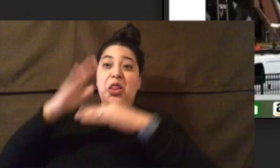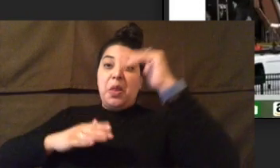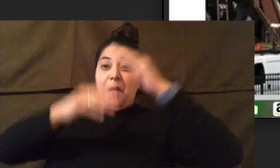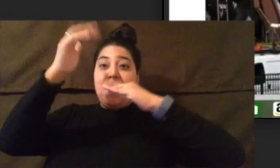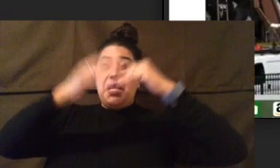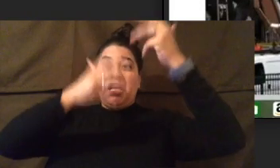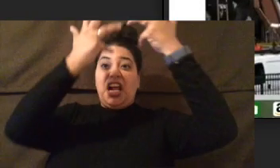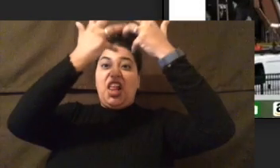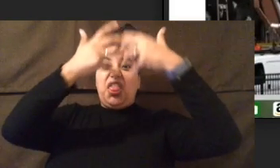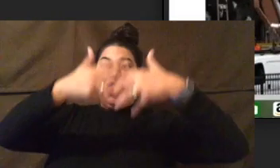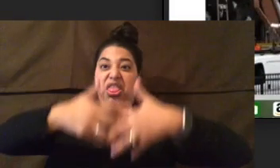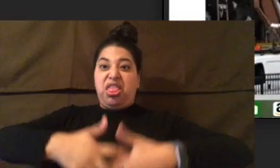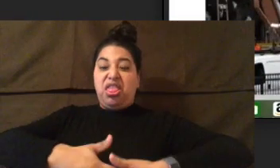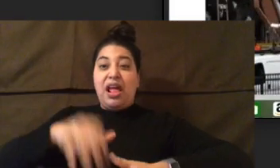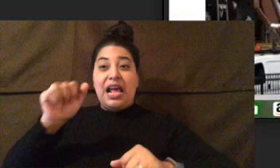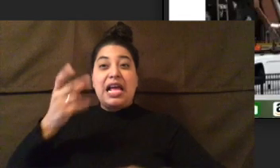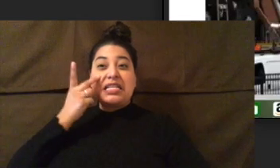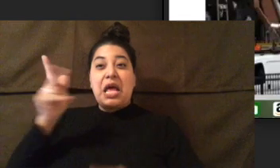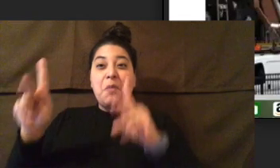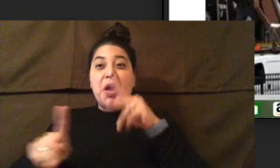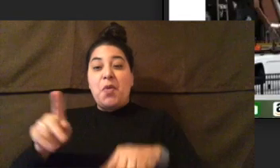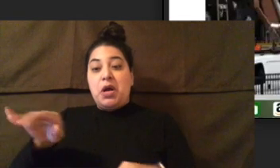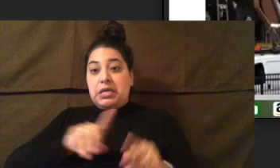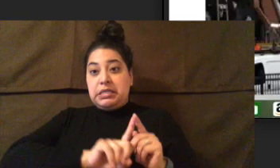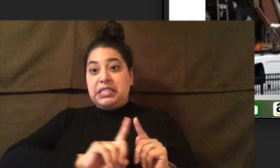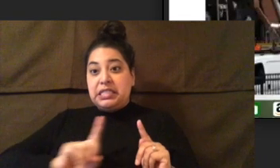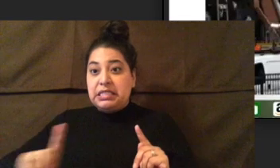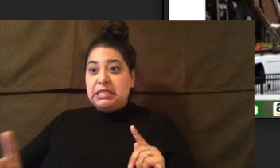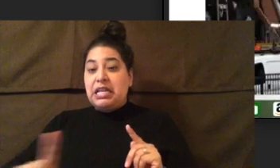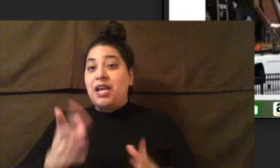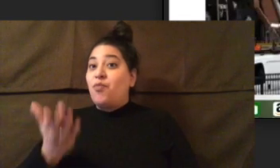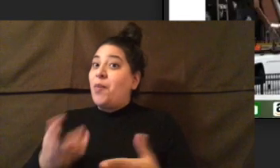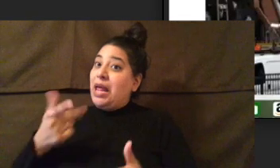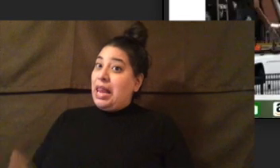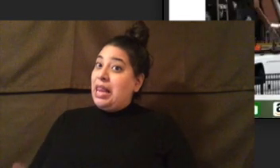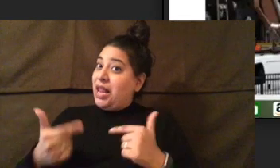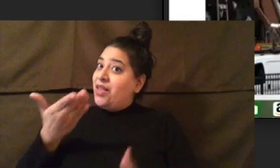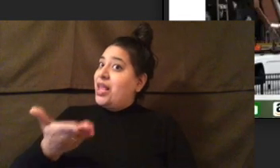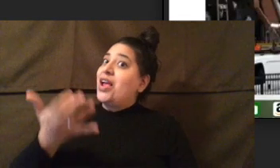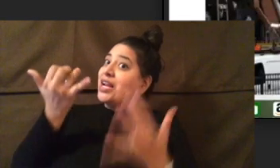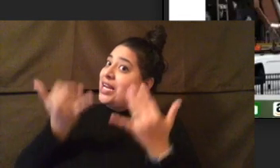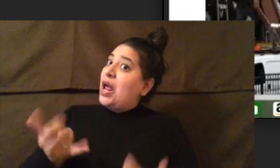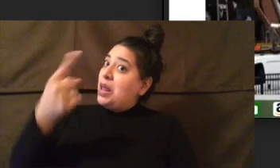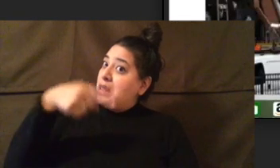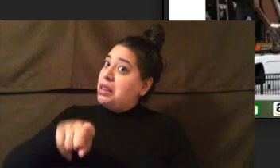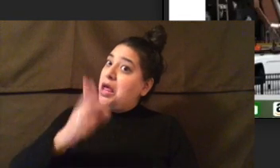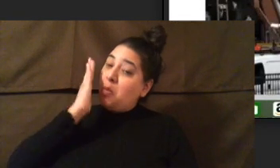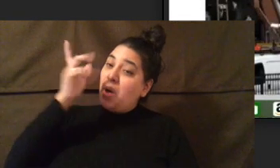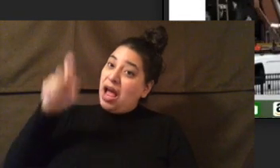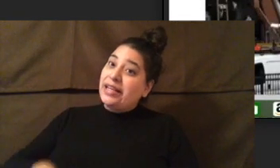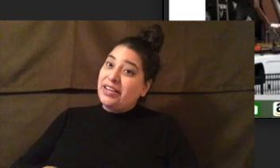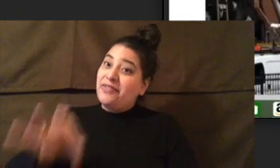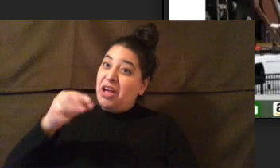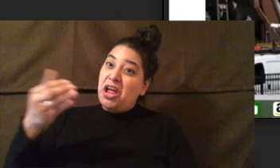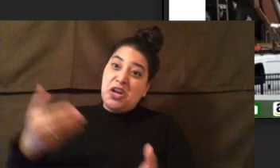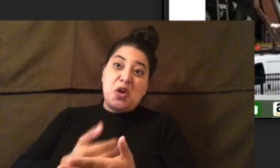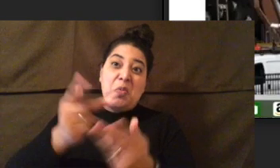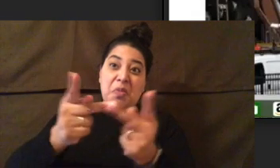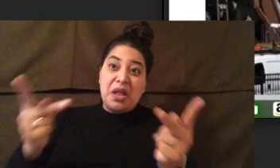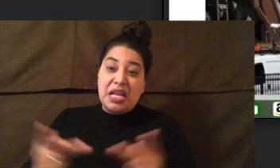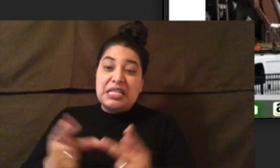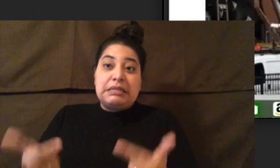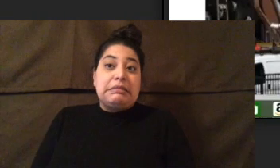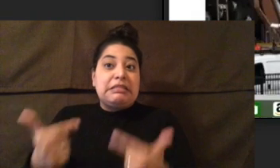You can see all the people below here, probably the ones that lived there. Now they're going to have to find a new place to